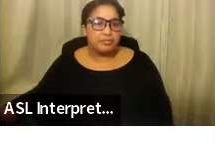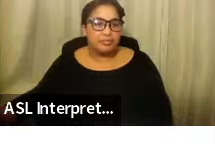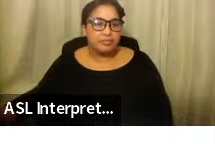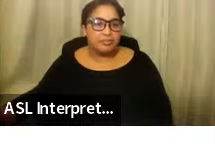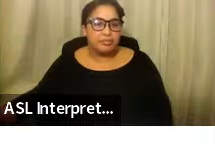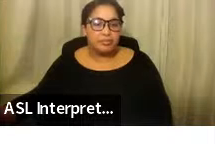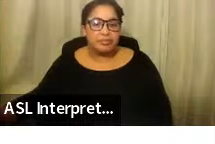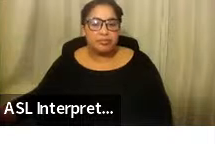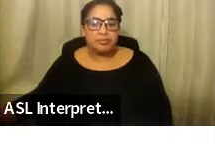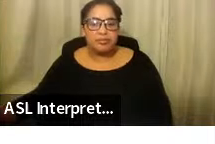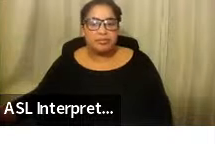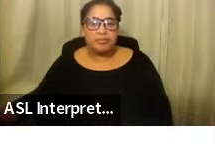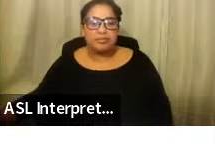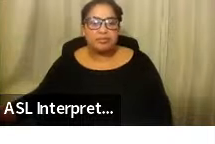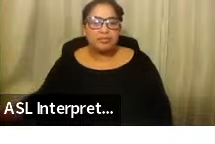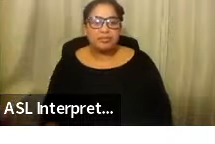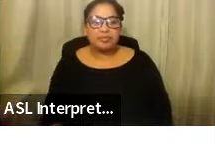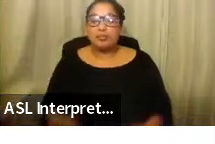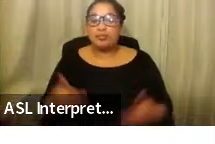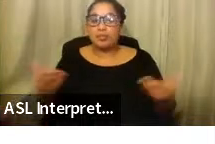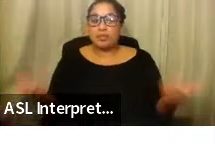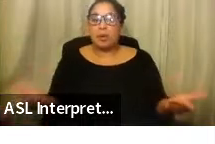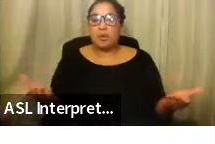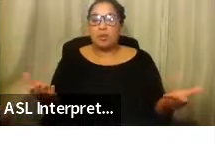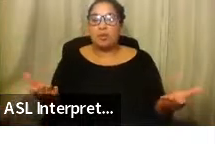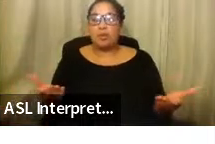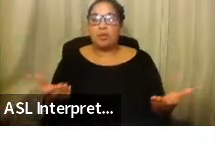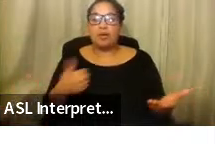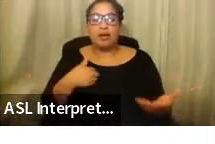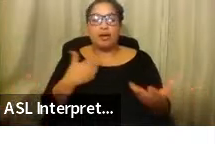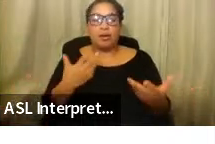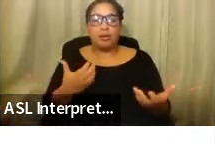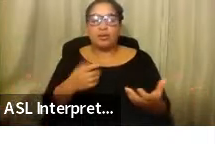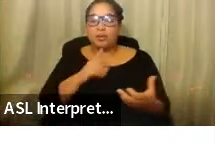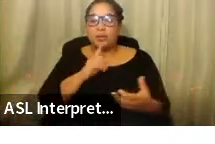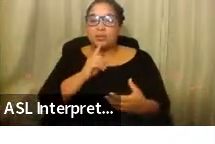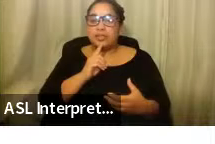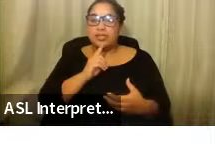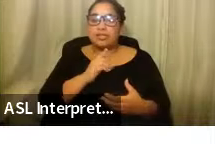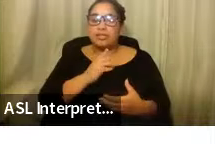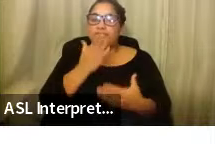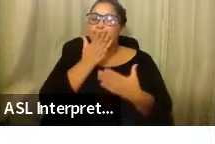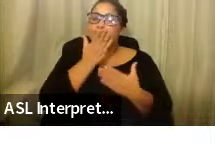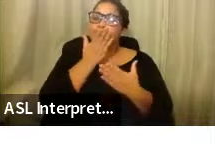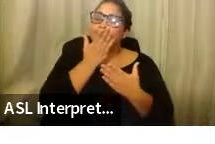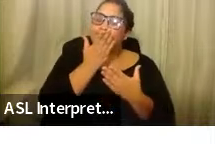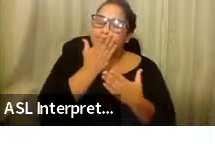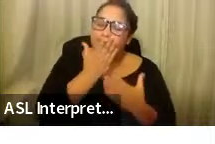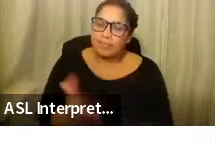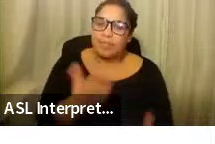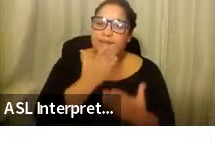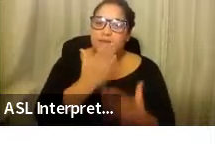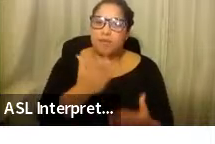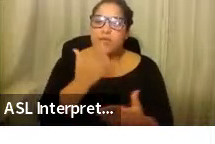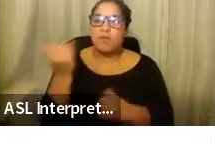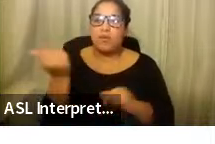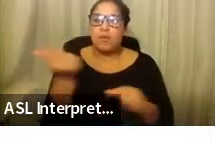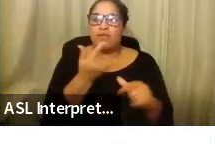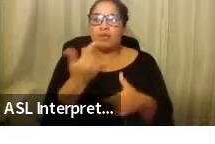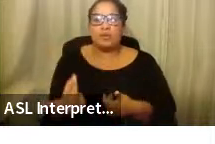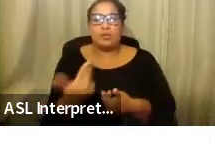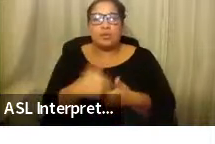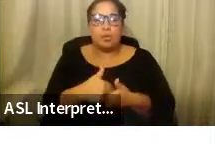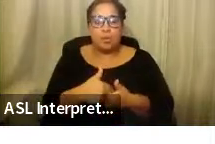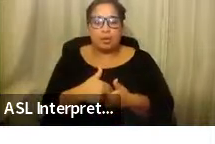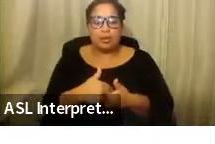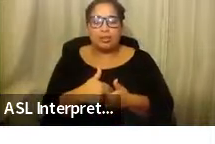is our ending slide. So I would just like to extend my gratitude for all of you who made it. I'm